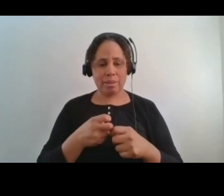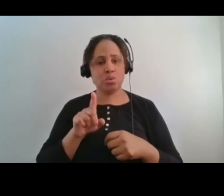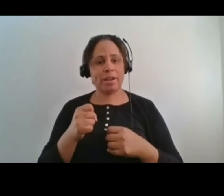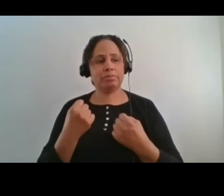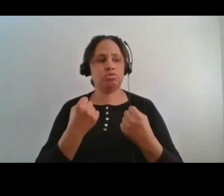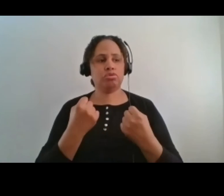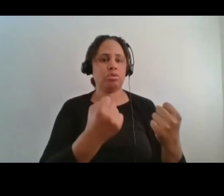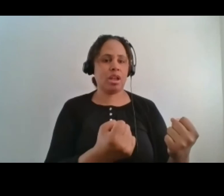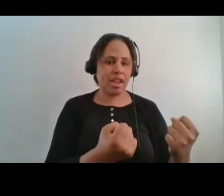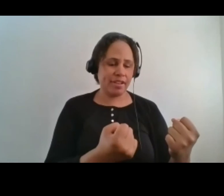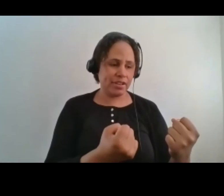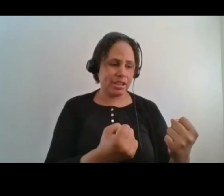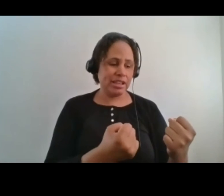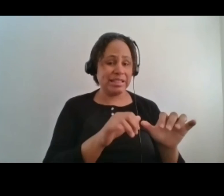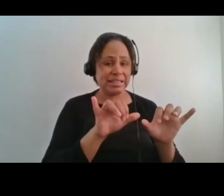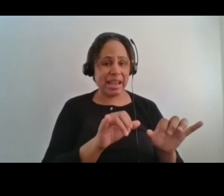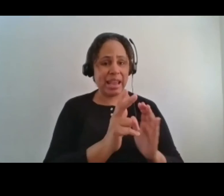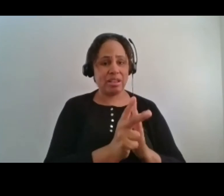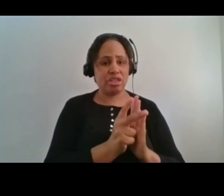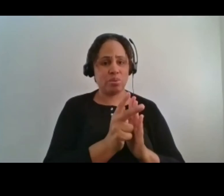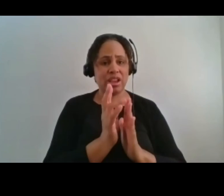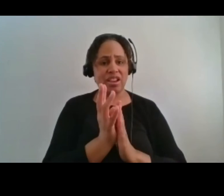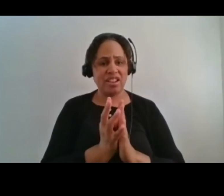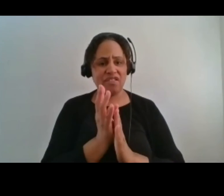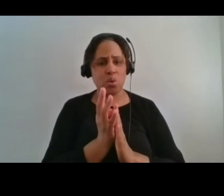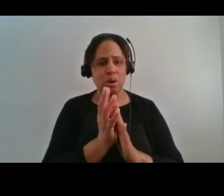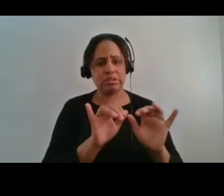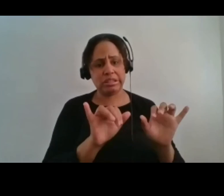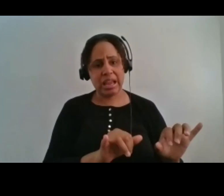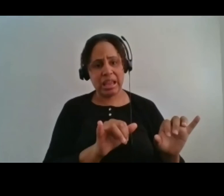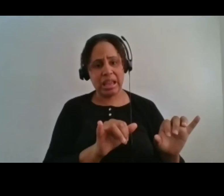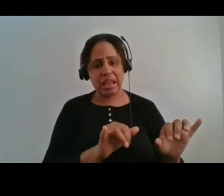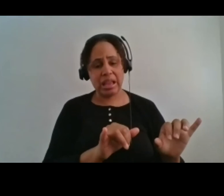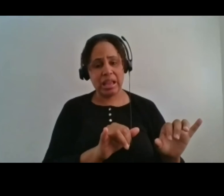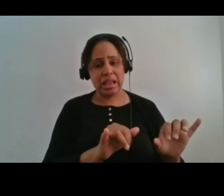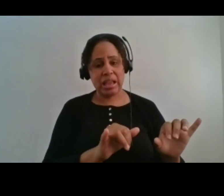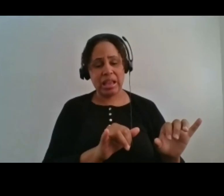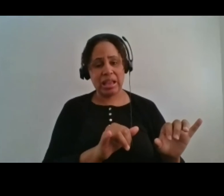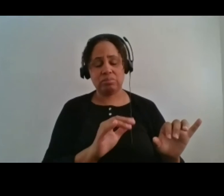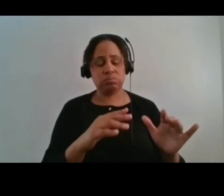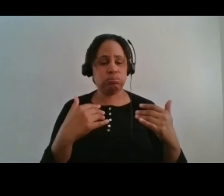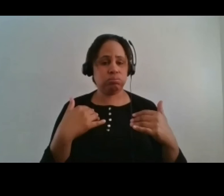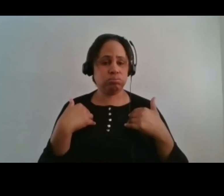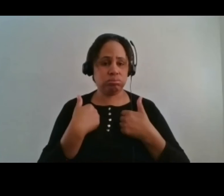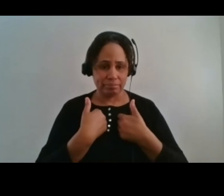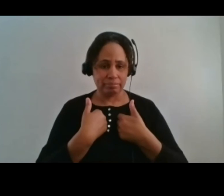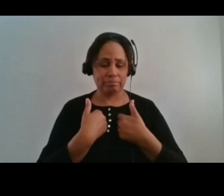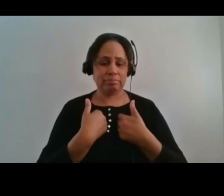4 hours there, and just the tiredness altogether would